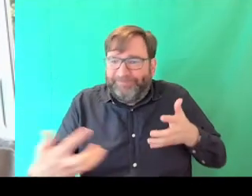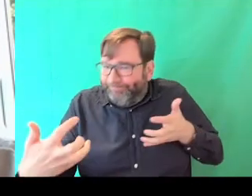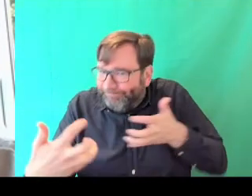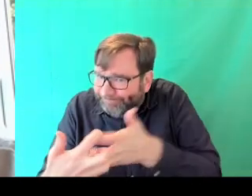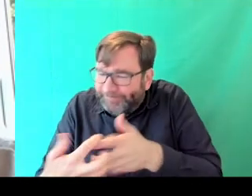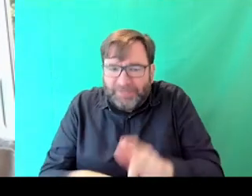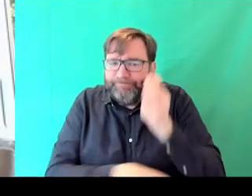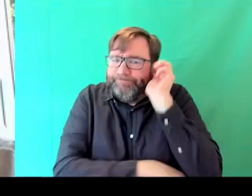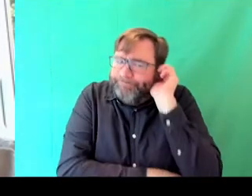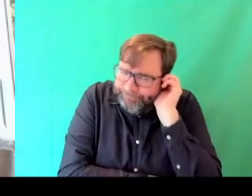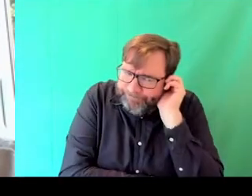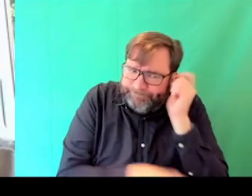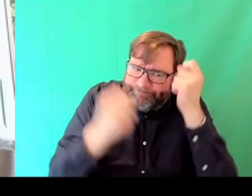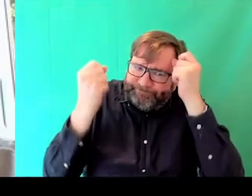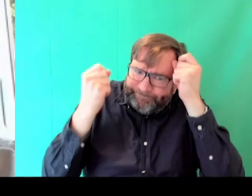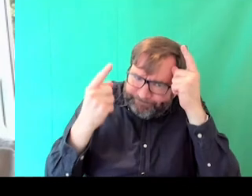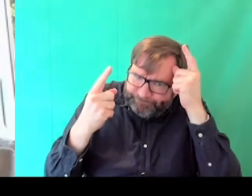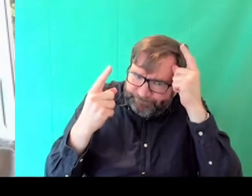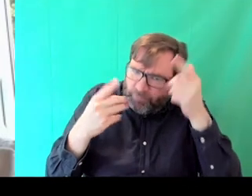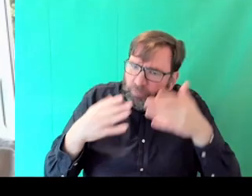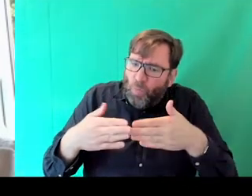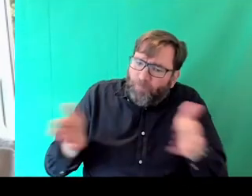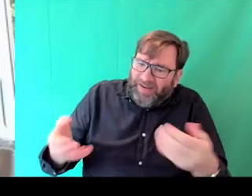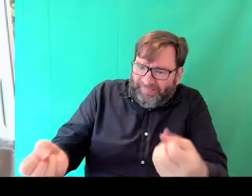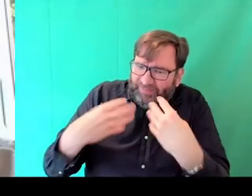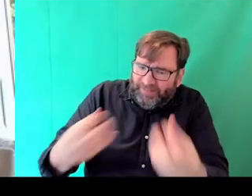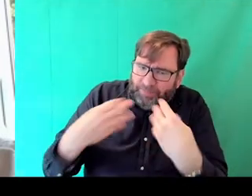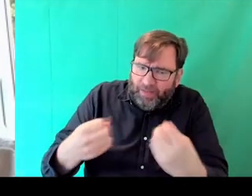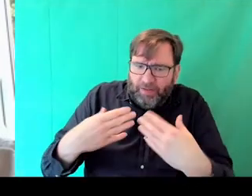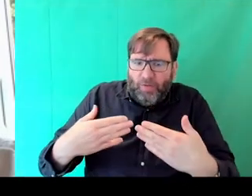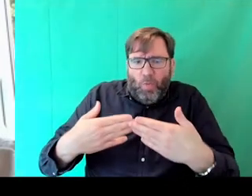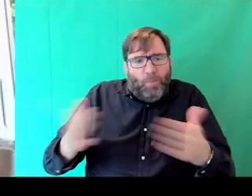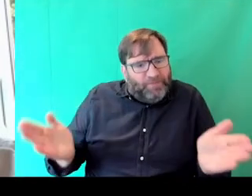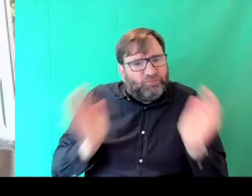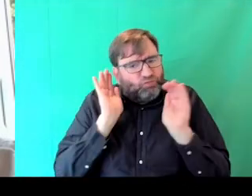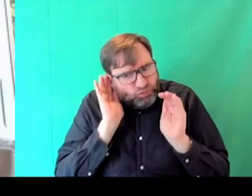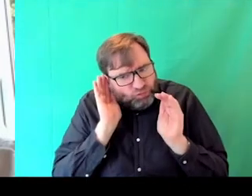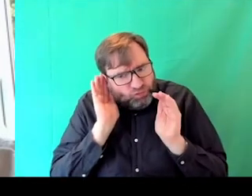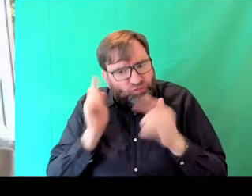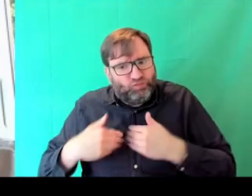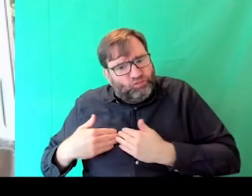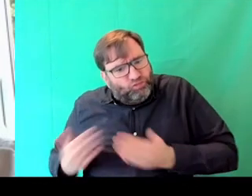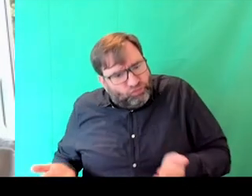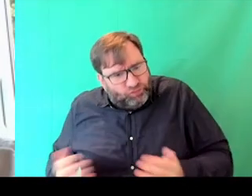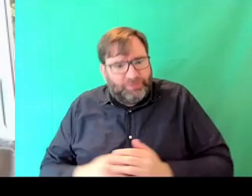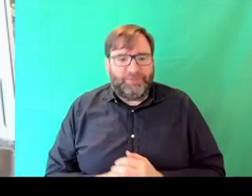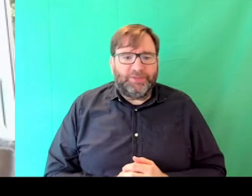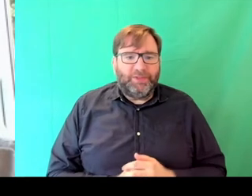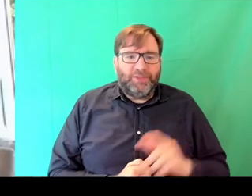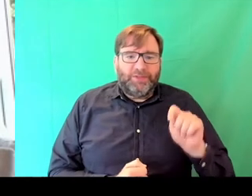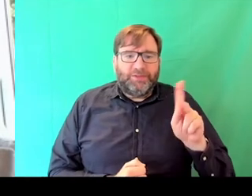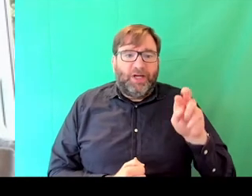to getting better. So I want to move on to our last question, which